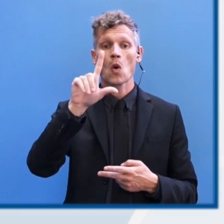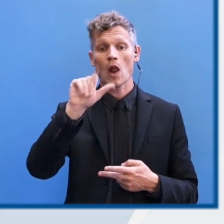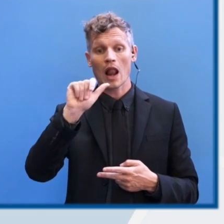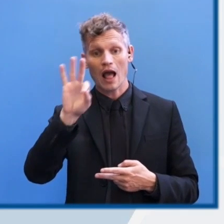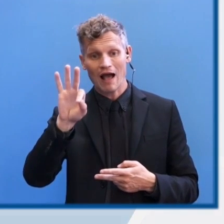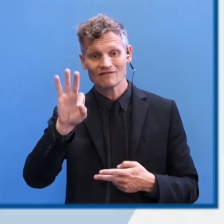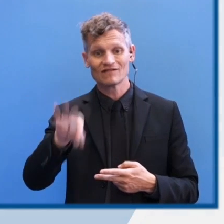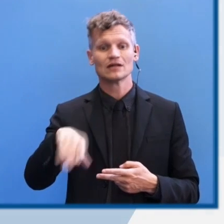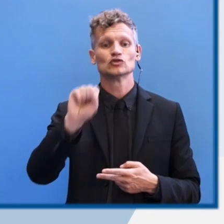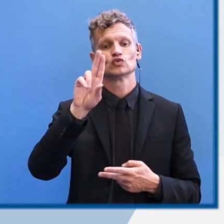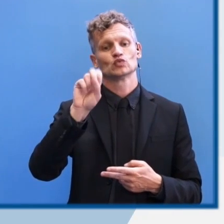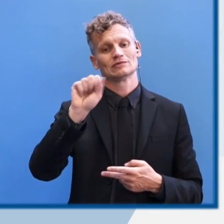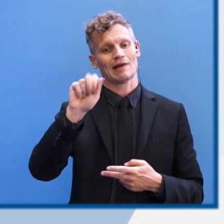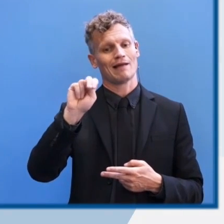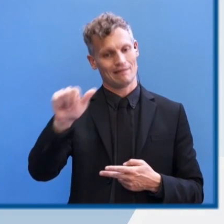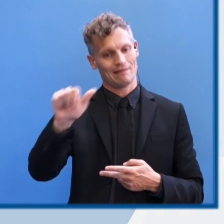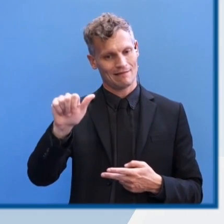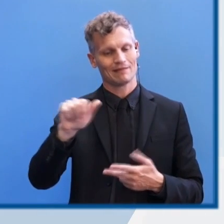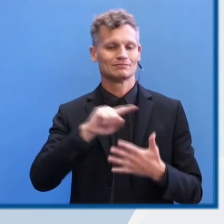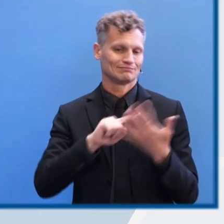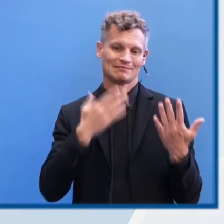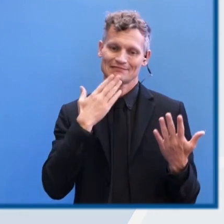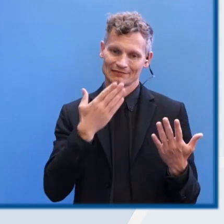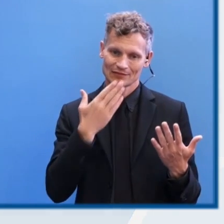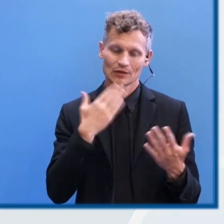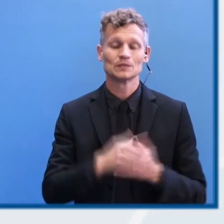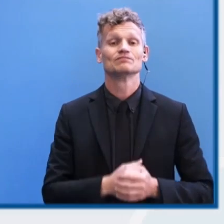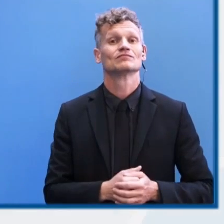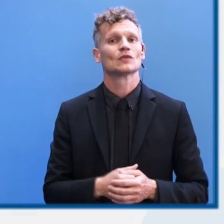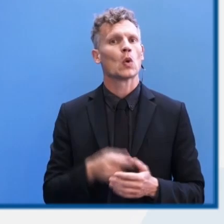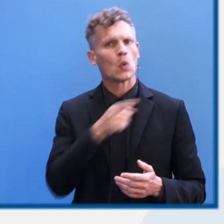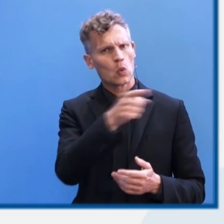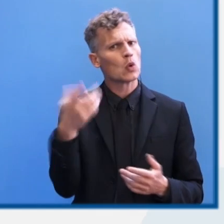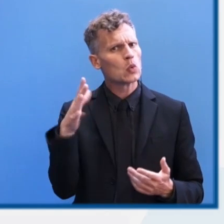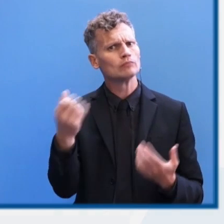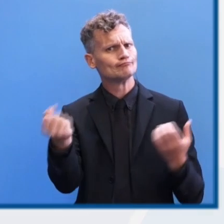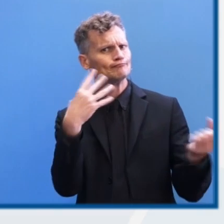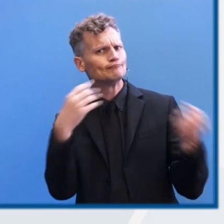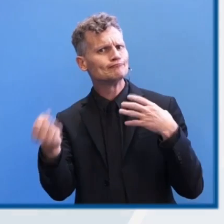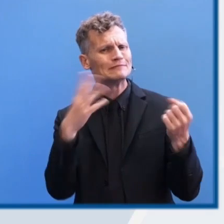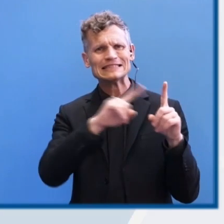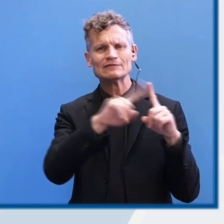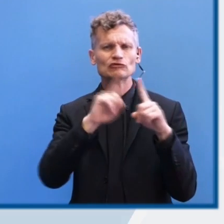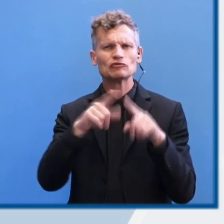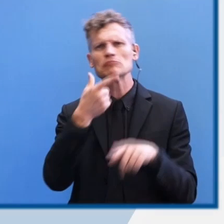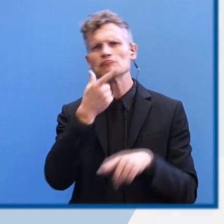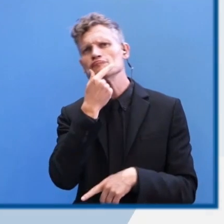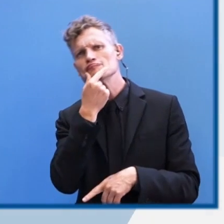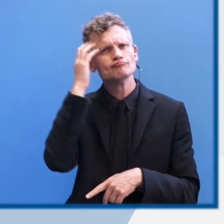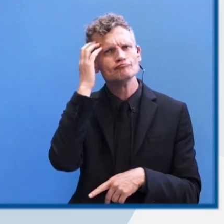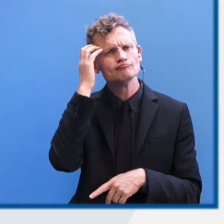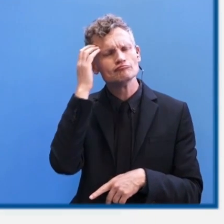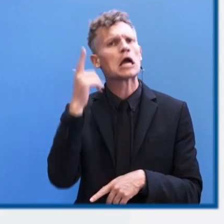some interesting areas for thought and challenged us in terms of things that could work, things that